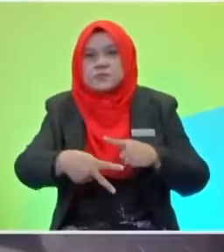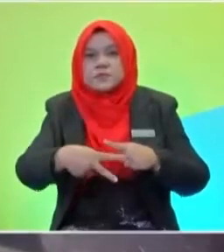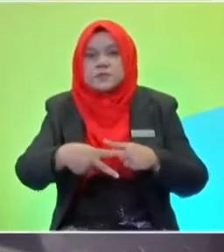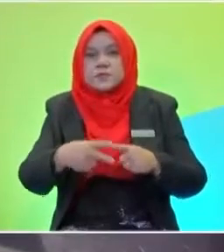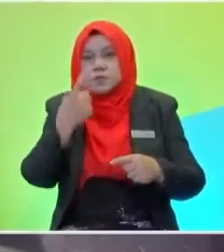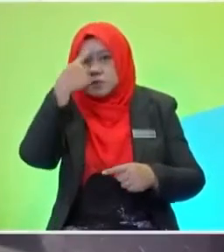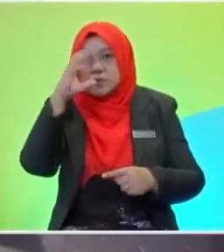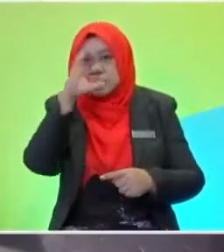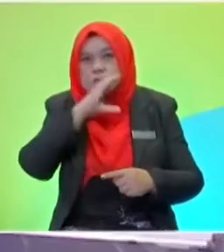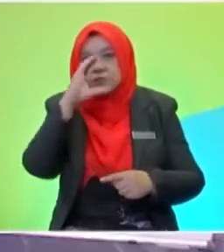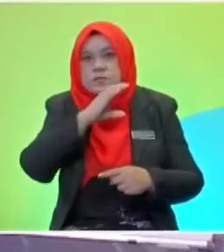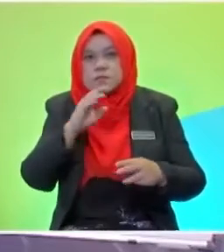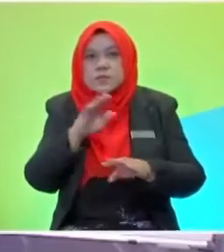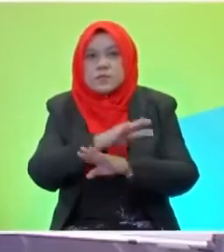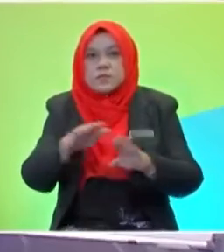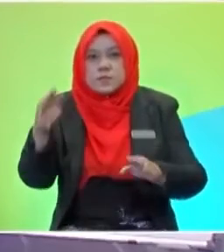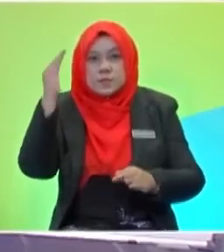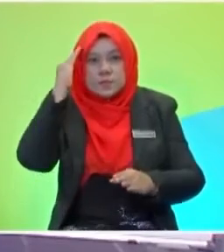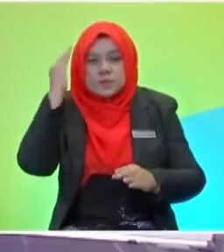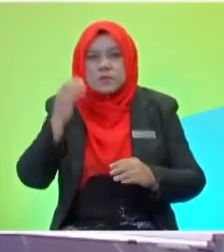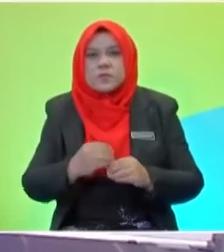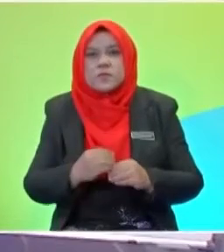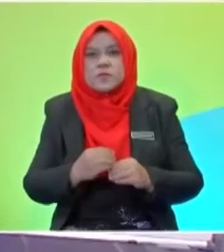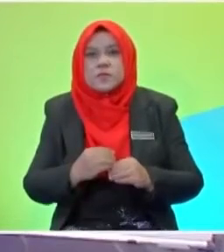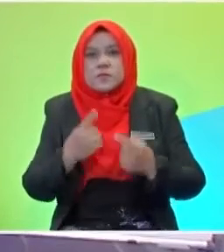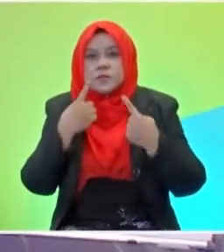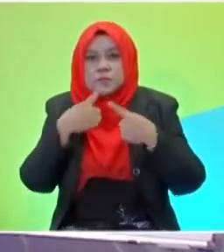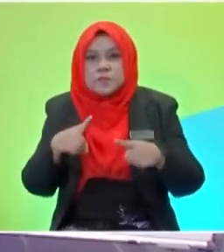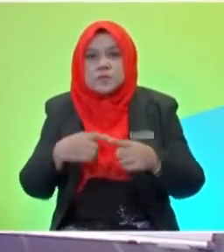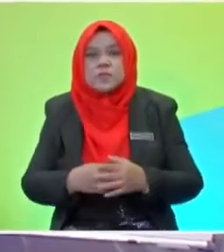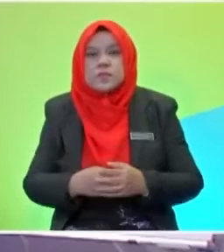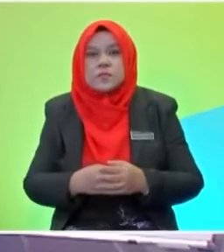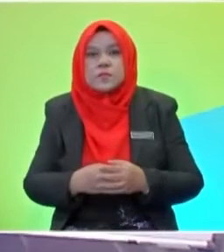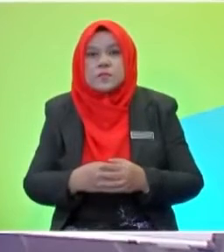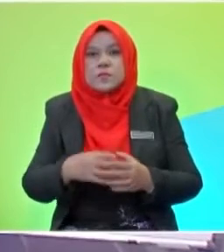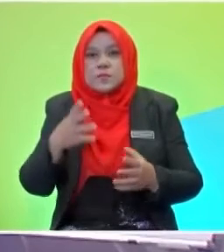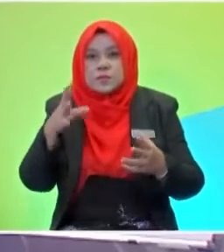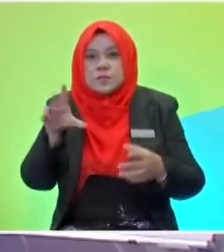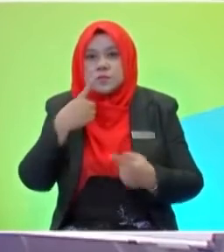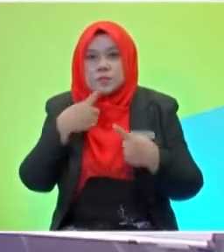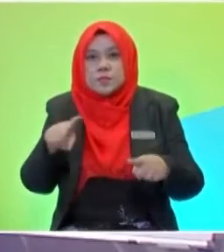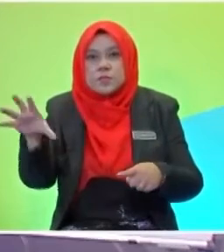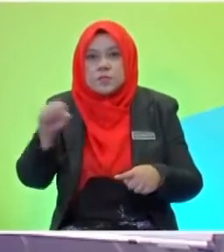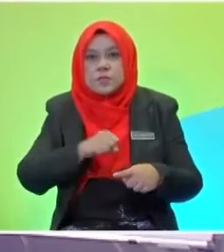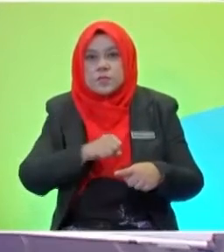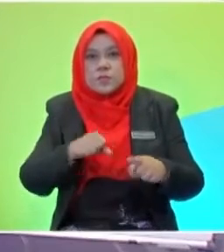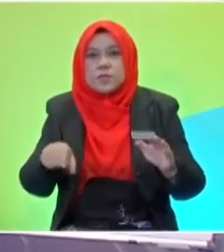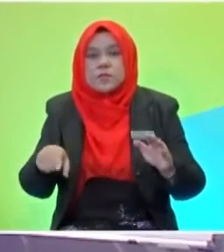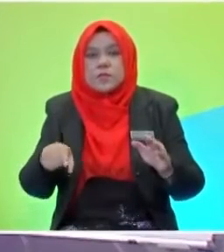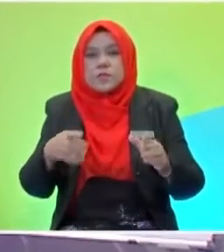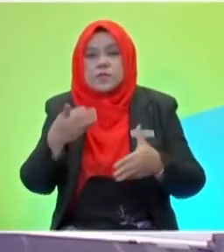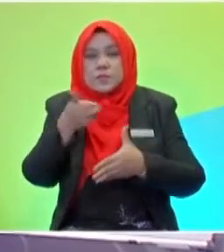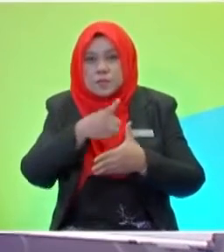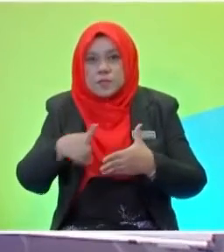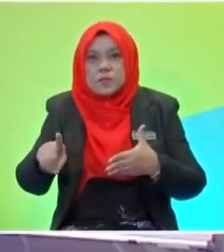unknown number, the biggest number in multiplication is the answer. So you have to take the answer and divide with another number. So